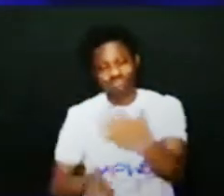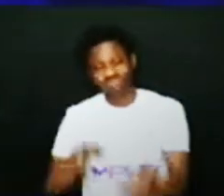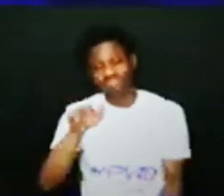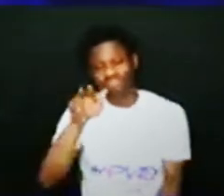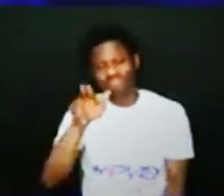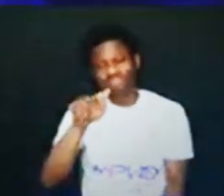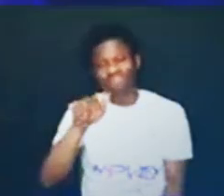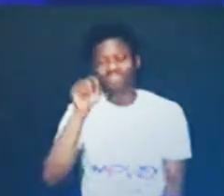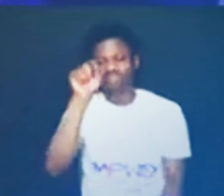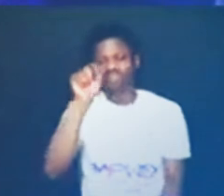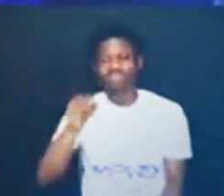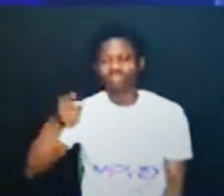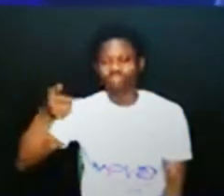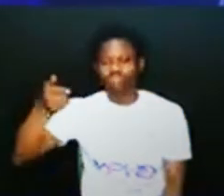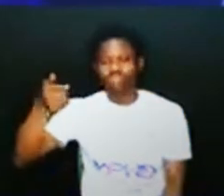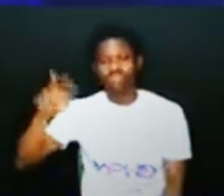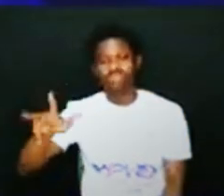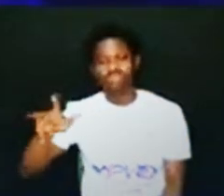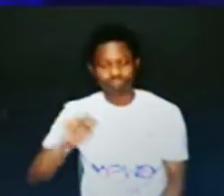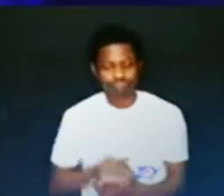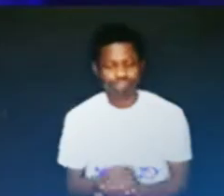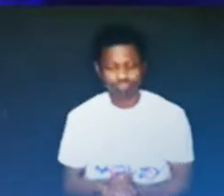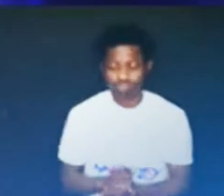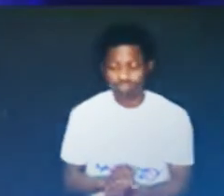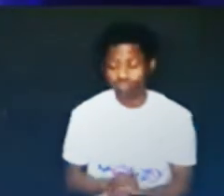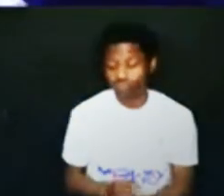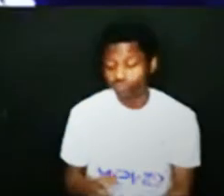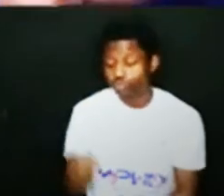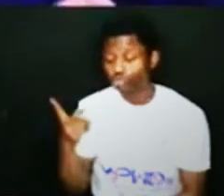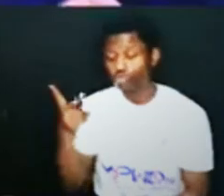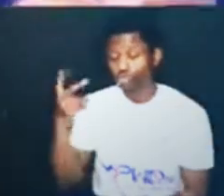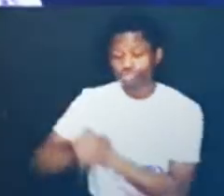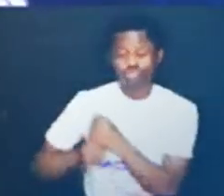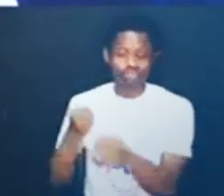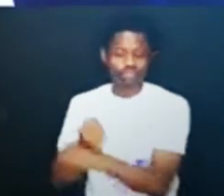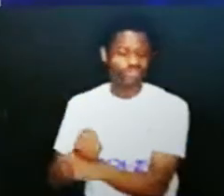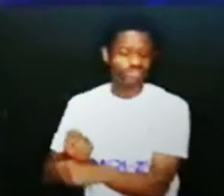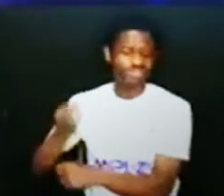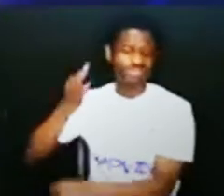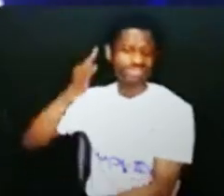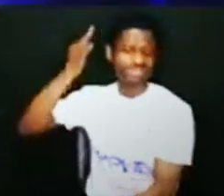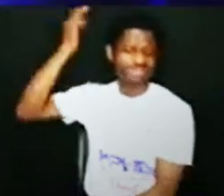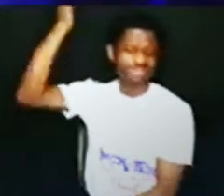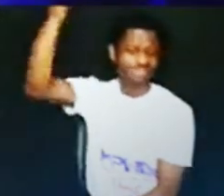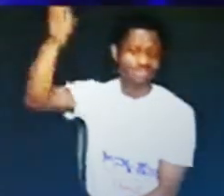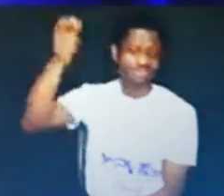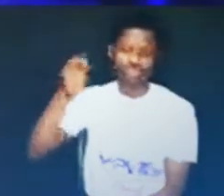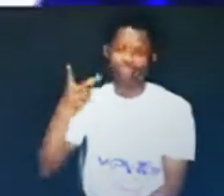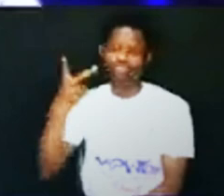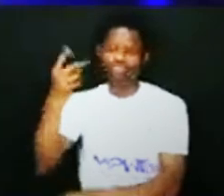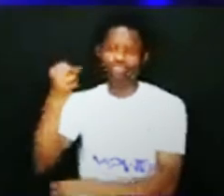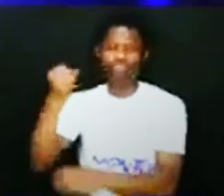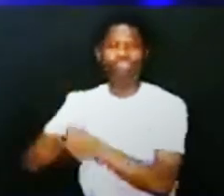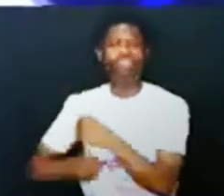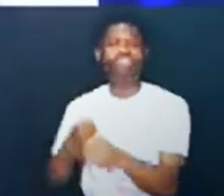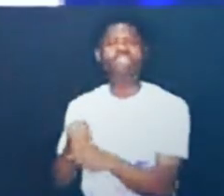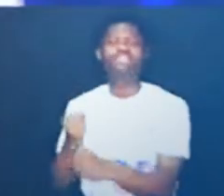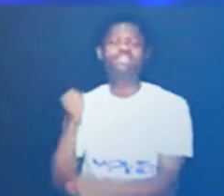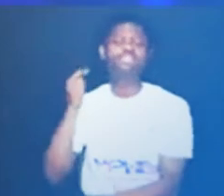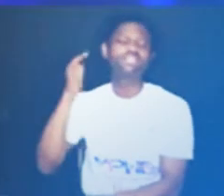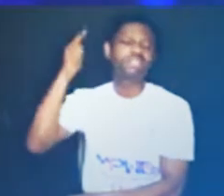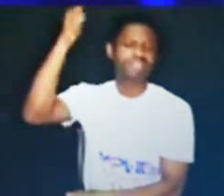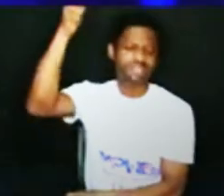2 Samuel 13:23. 2 years later. Now, Absalom has not been talking to his brother Amnon for 2 years. And the scripture